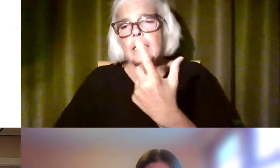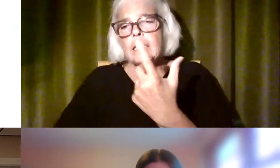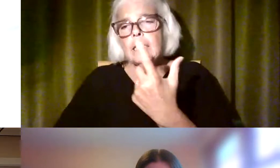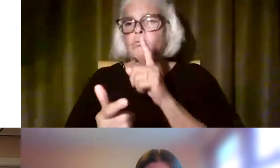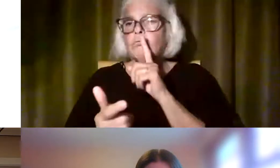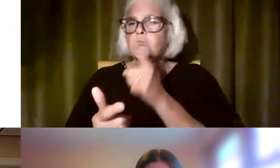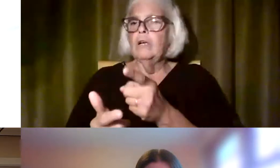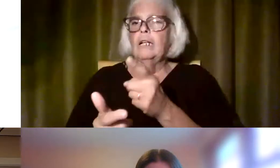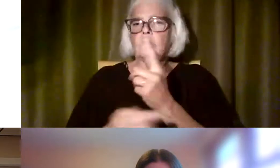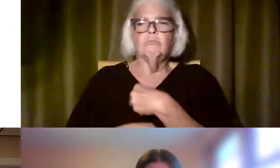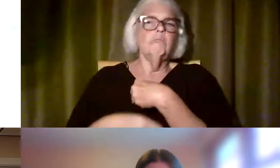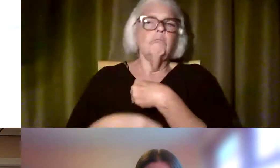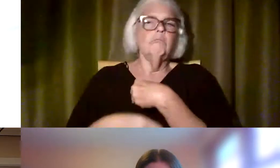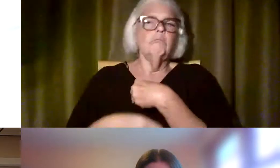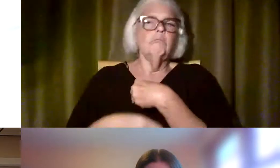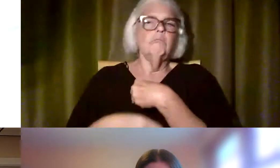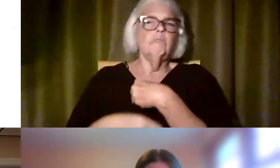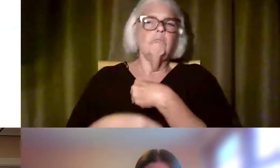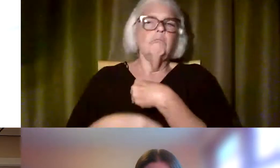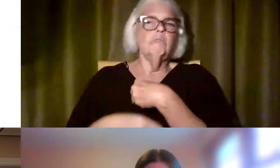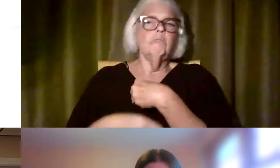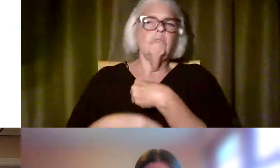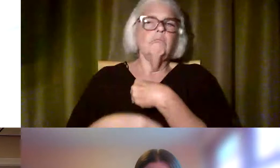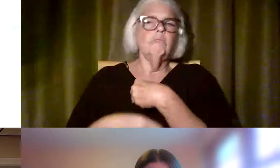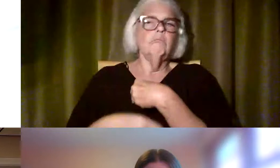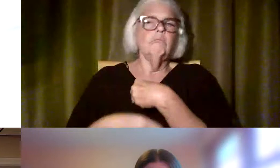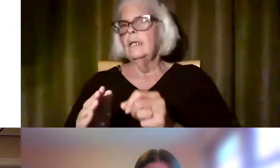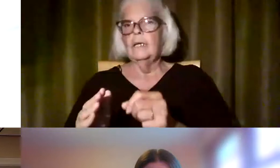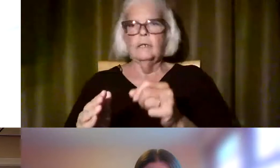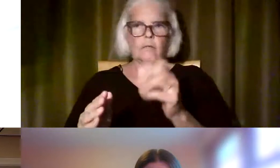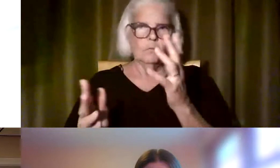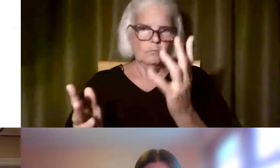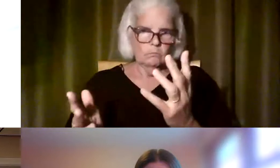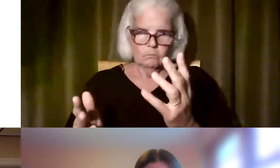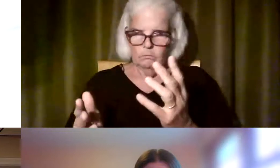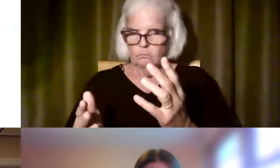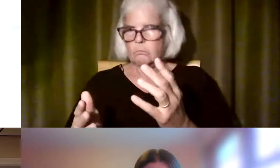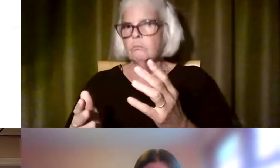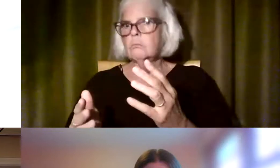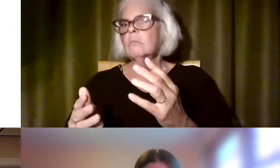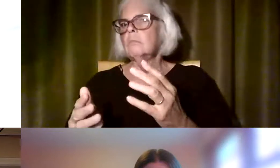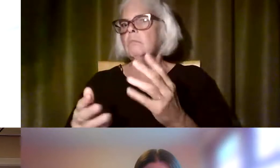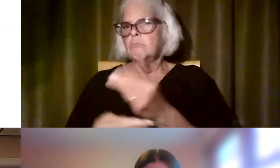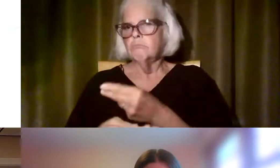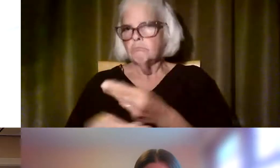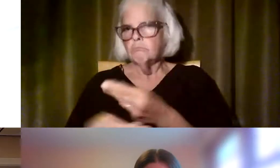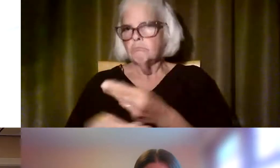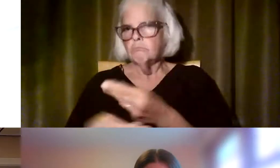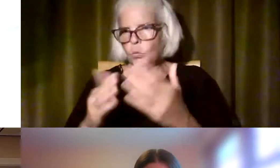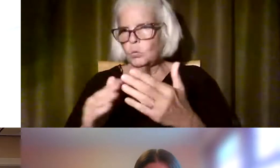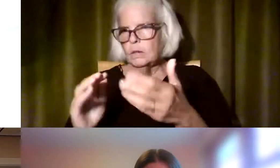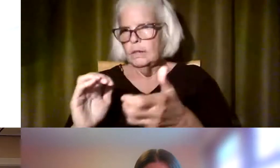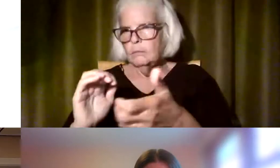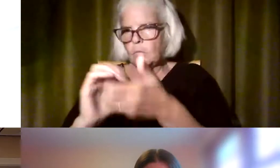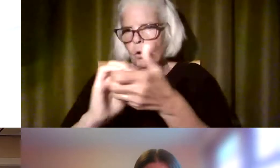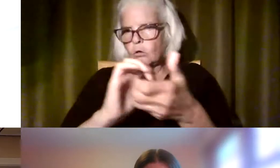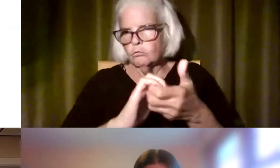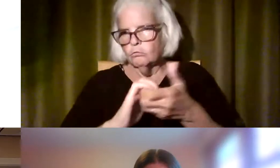understanding what capacity is out there. And so hopefully next week, Monica will have some additional